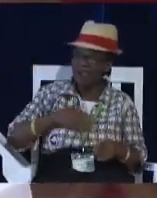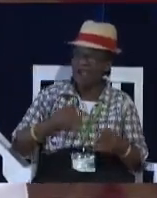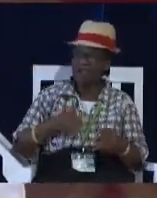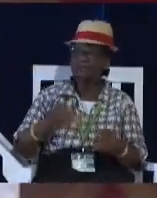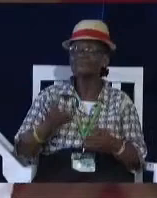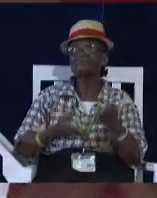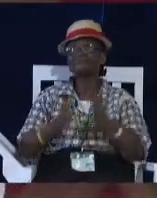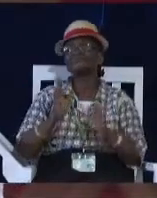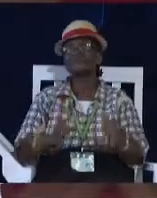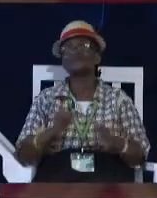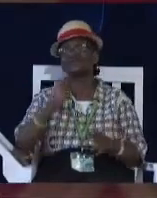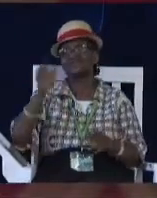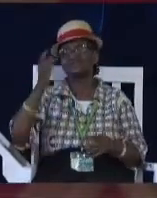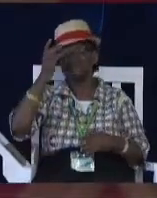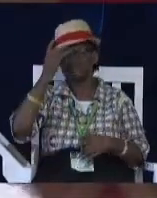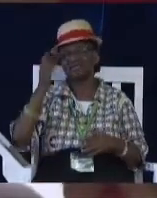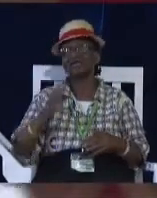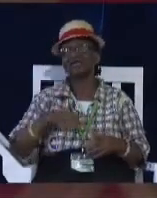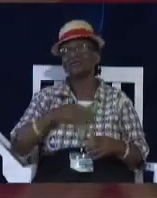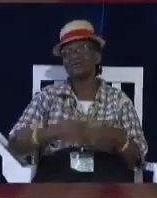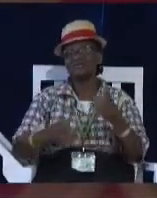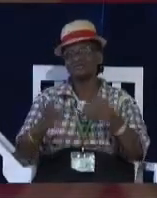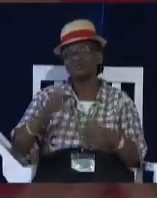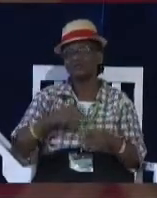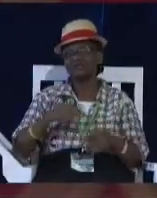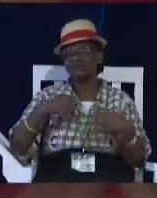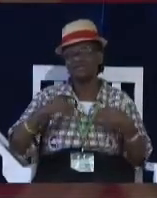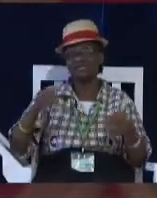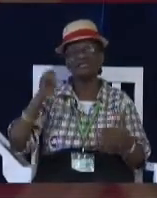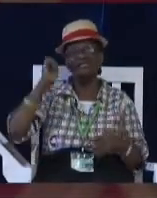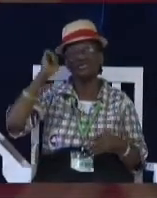him. He said, no, you don't have to